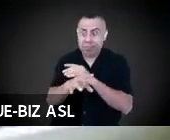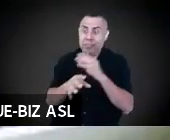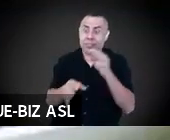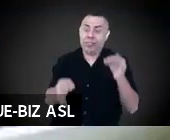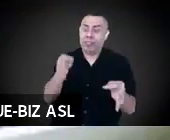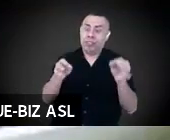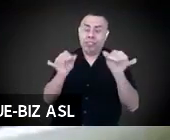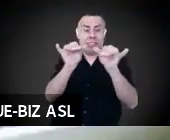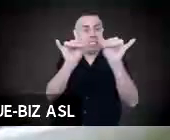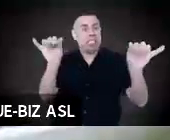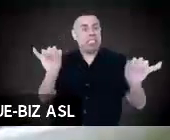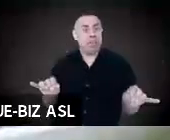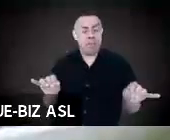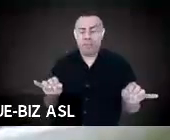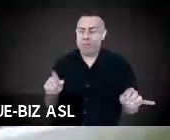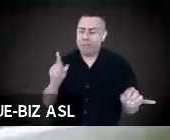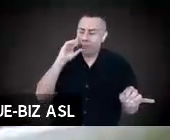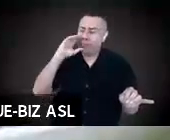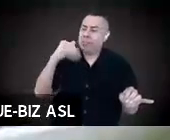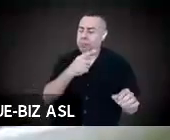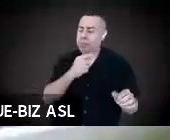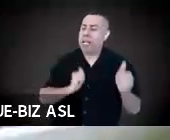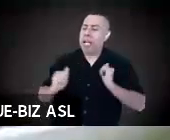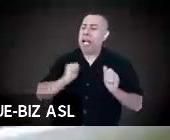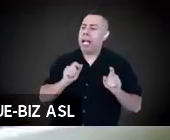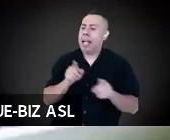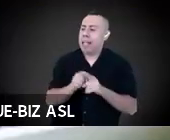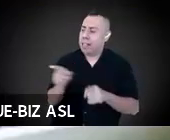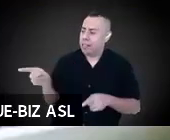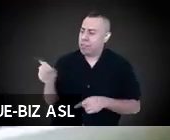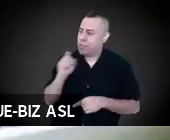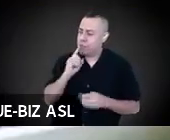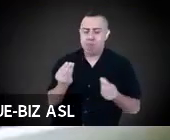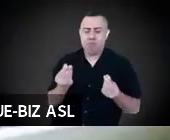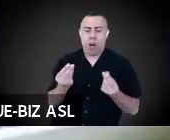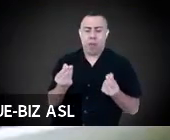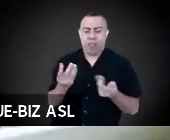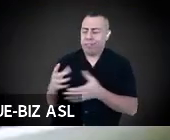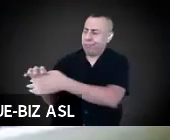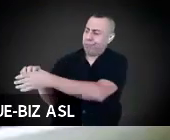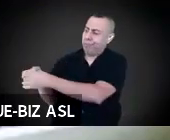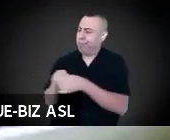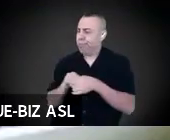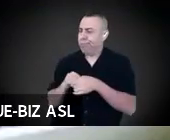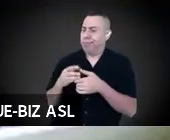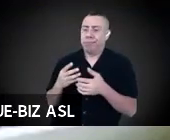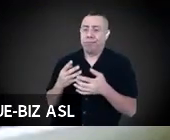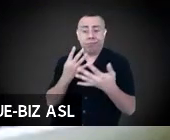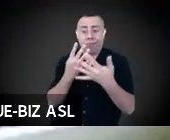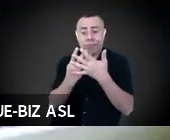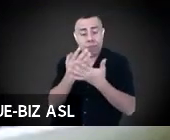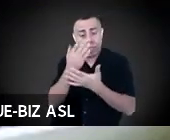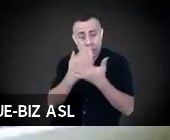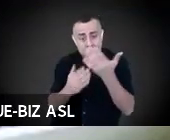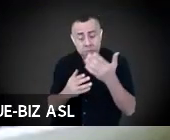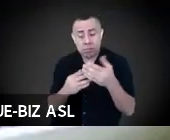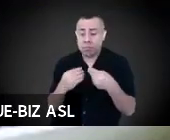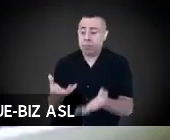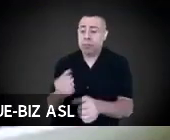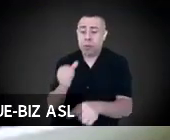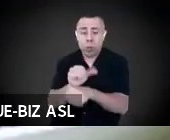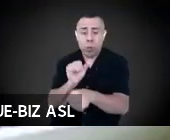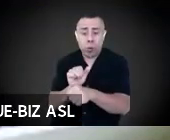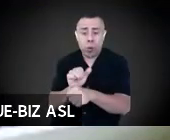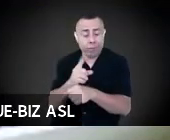Usually doing manufacturing jobs or jobs of some sort. Some prisons engage in that